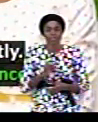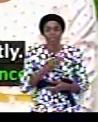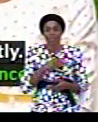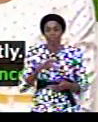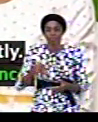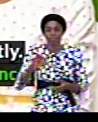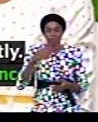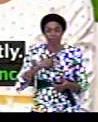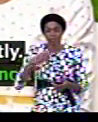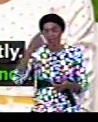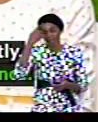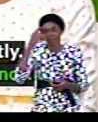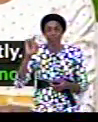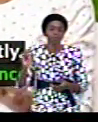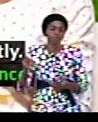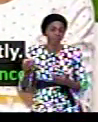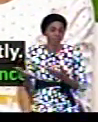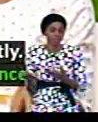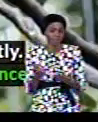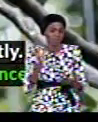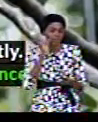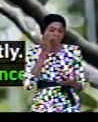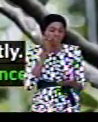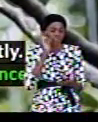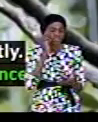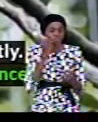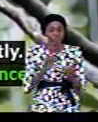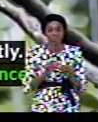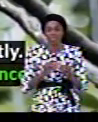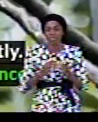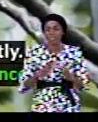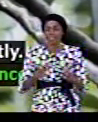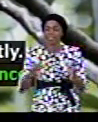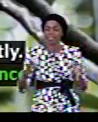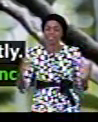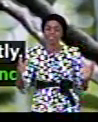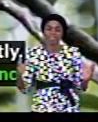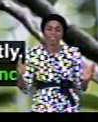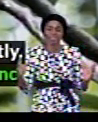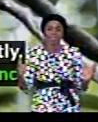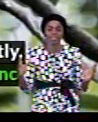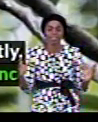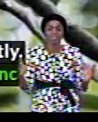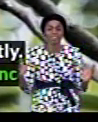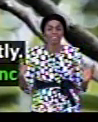and appointed me for bearing fruit abundantly.